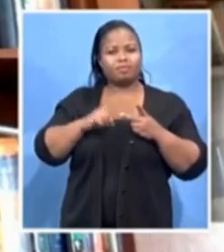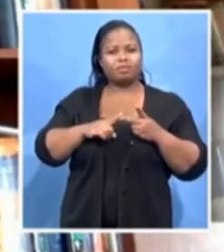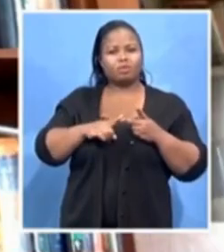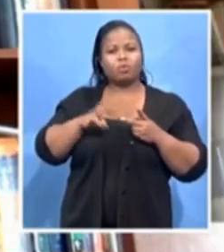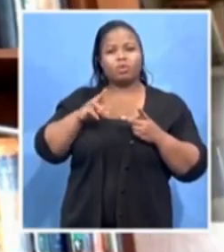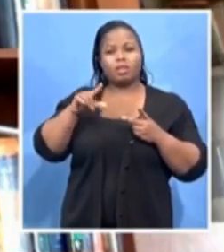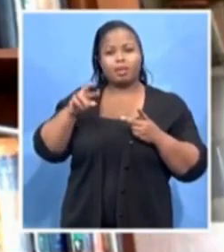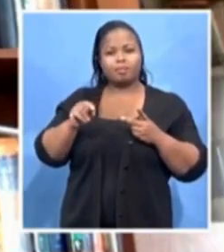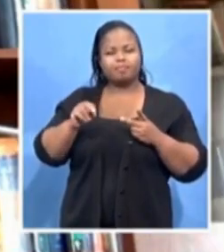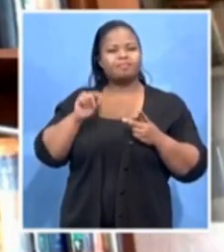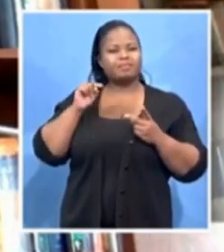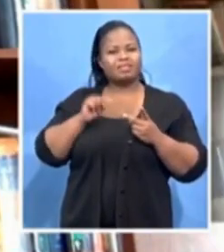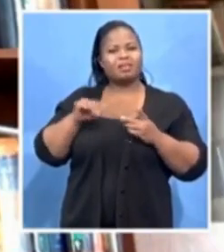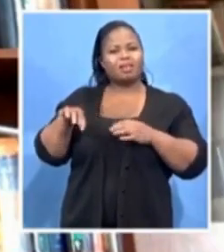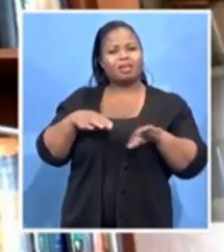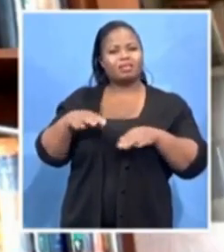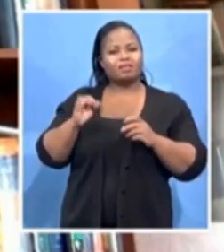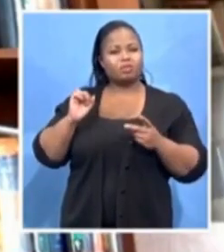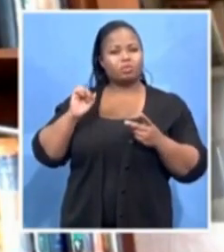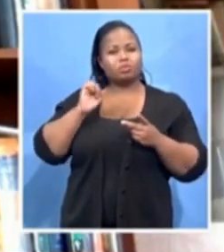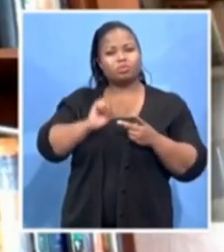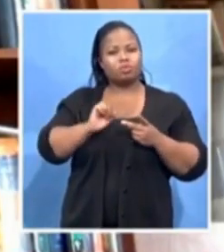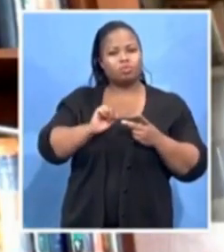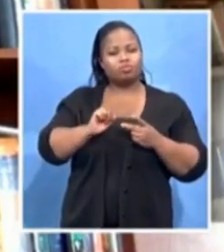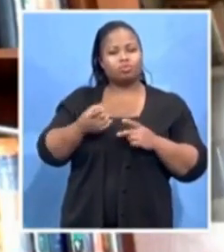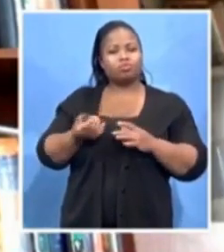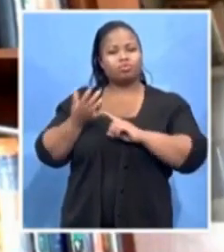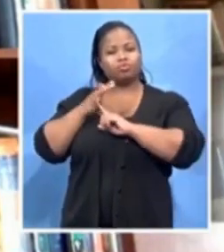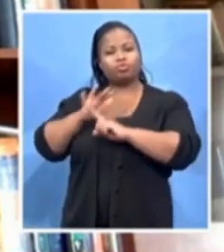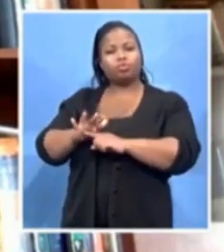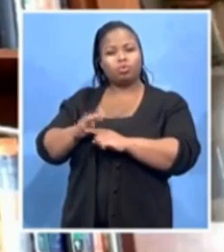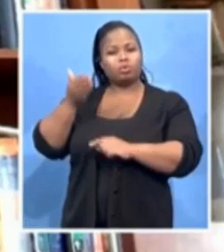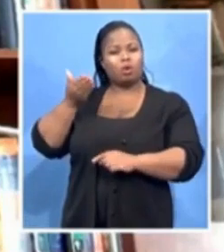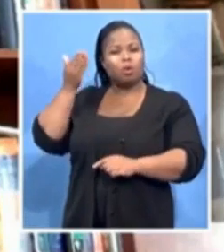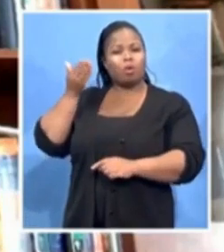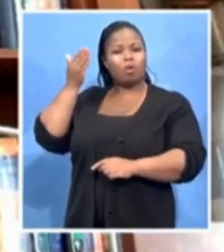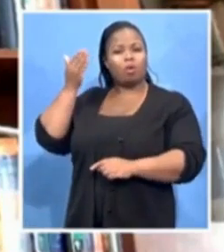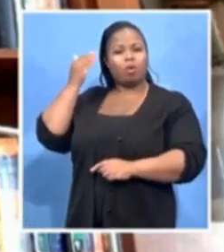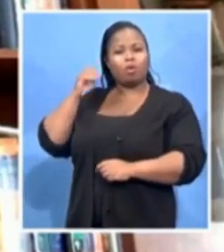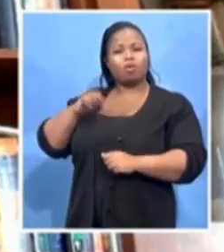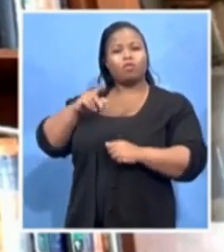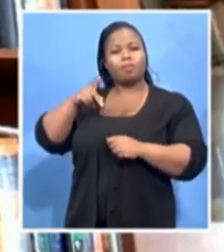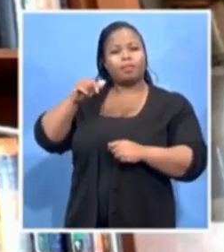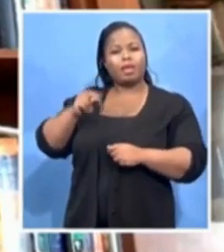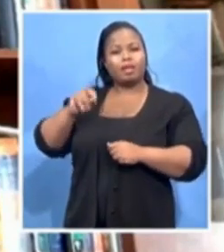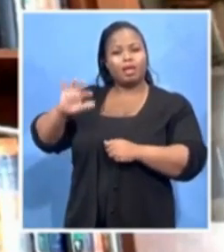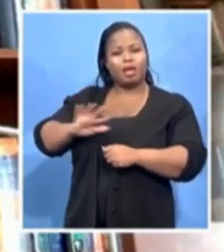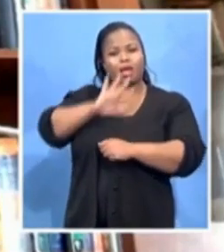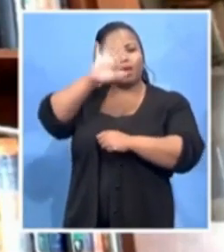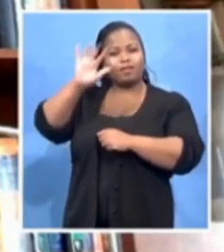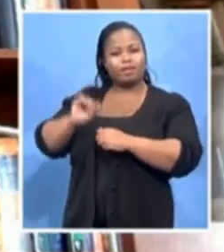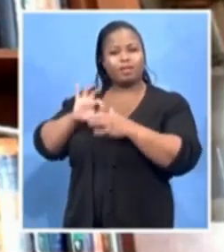spawned modern-day Pan-Africanism. And we remember that Williams, in the year